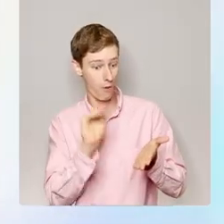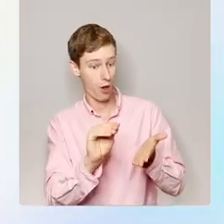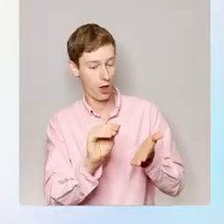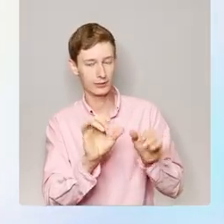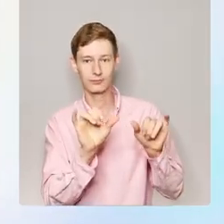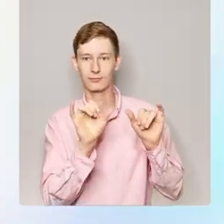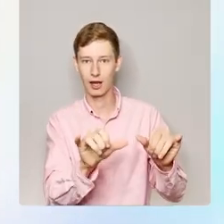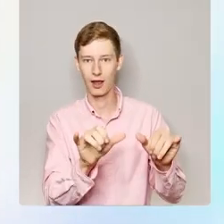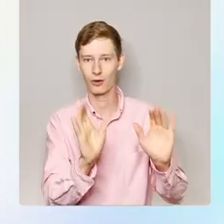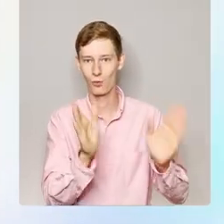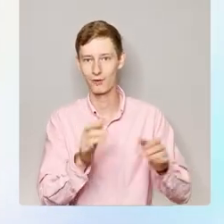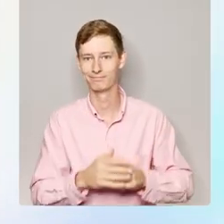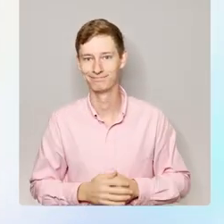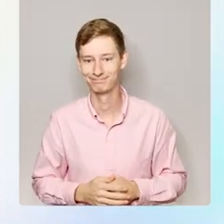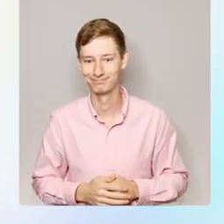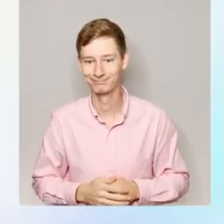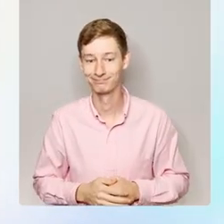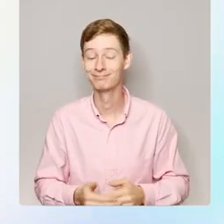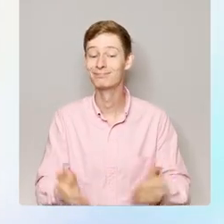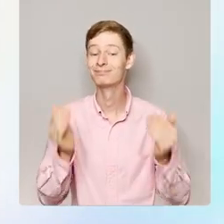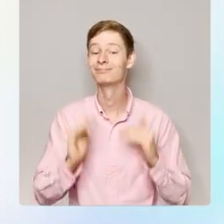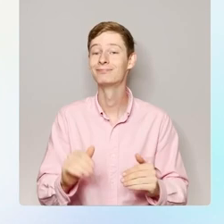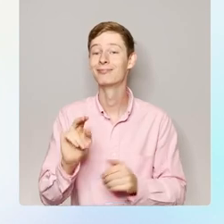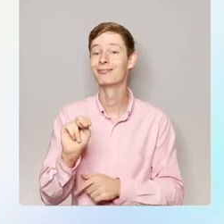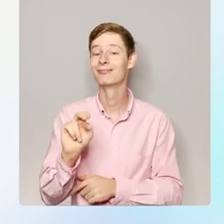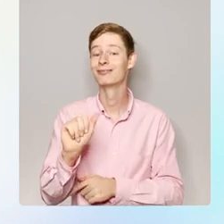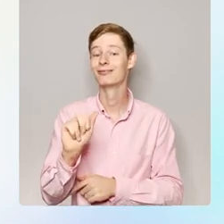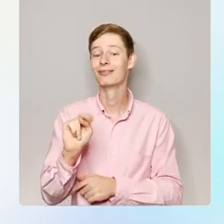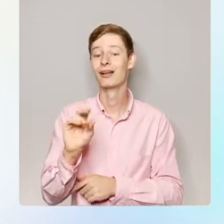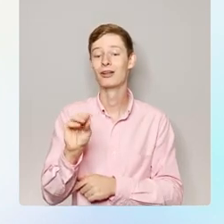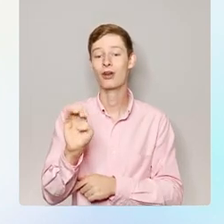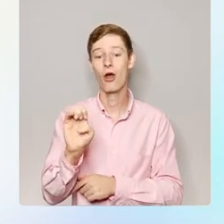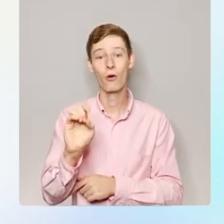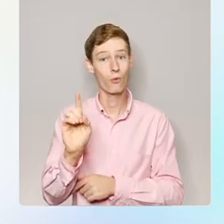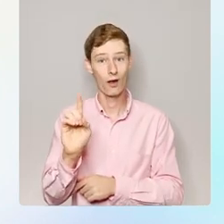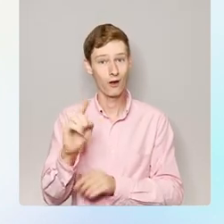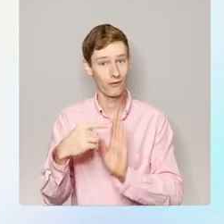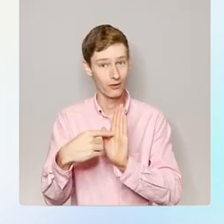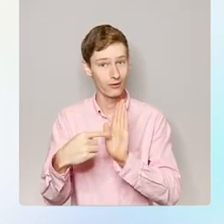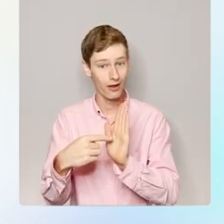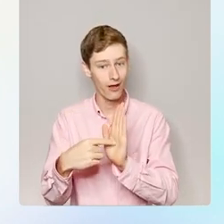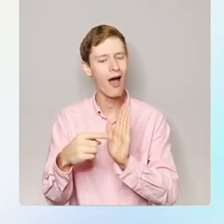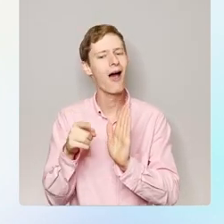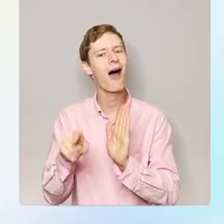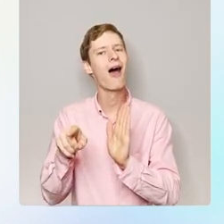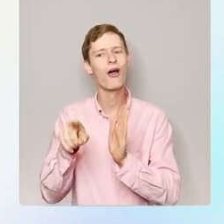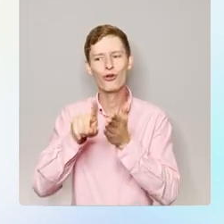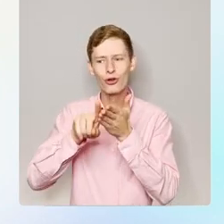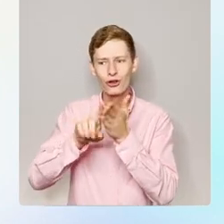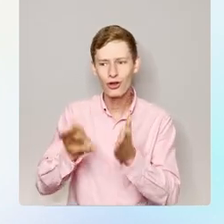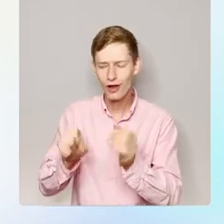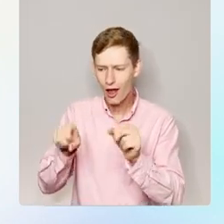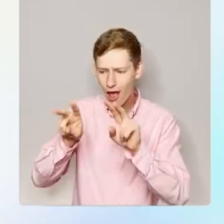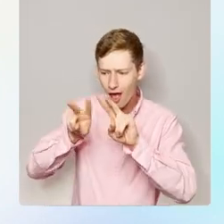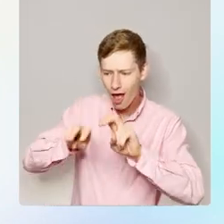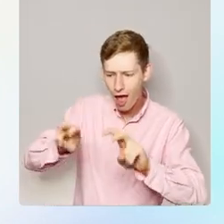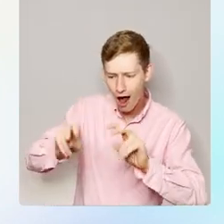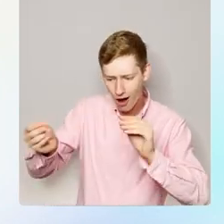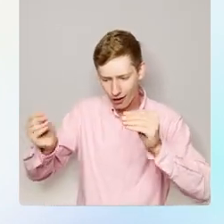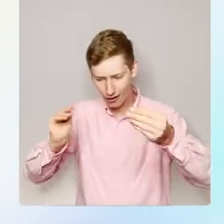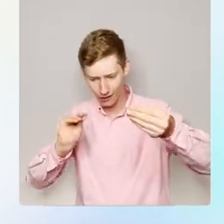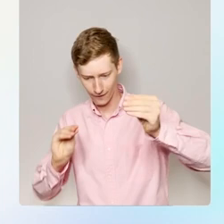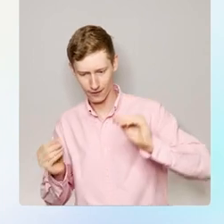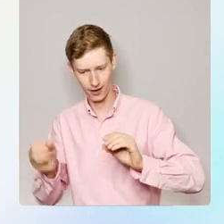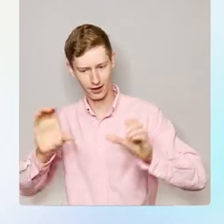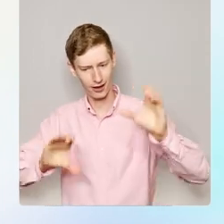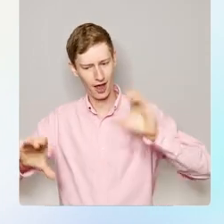it. Or take Nanome, for example, where researchers can model and analyze molecular structures